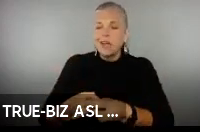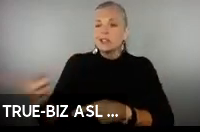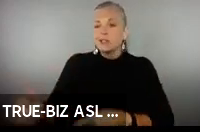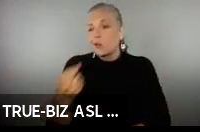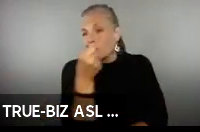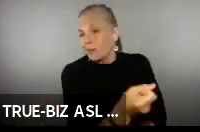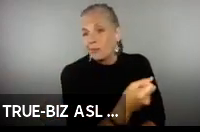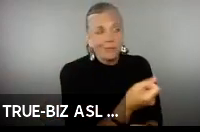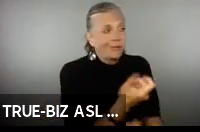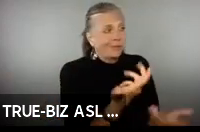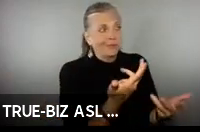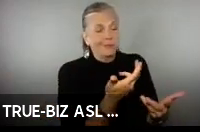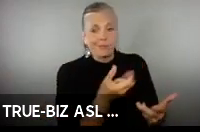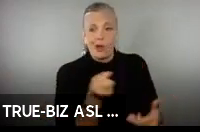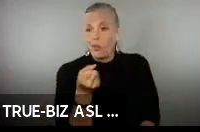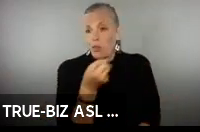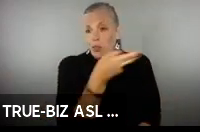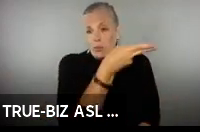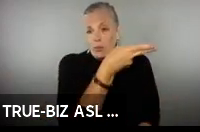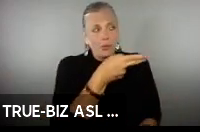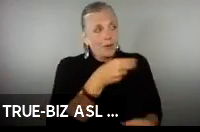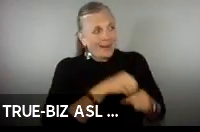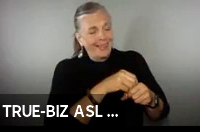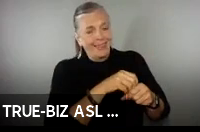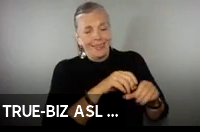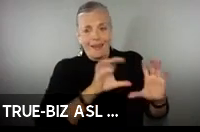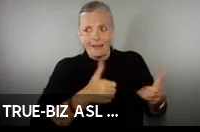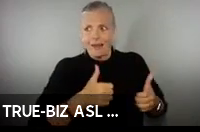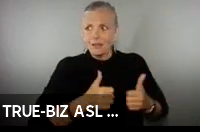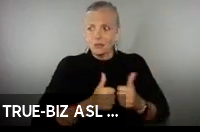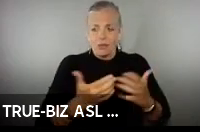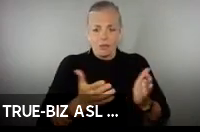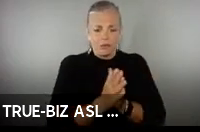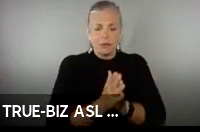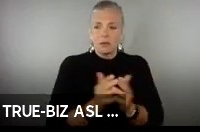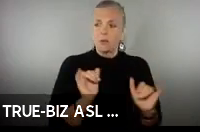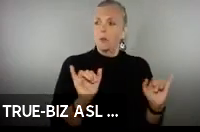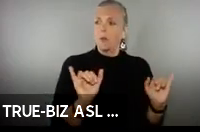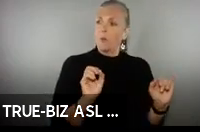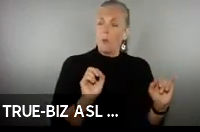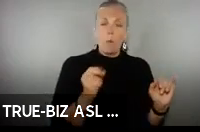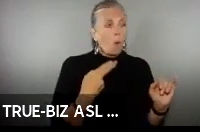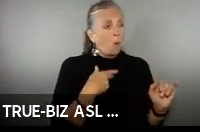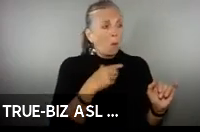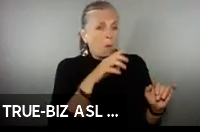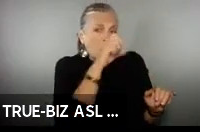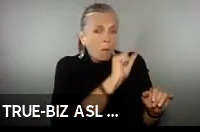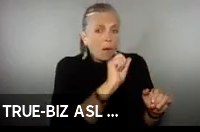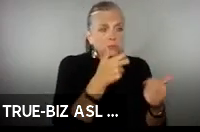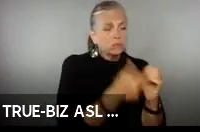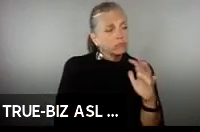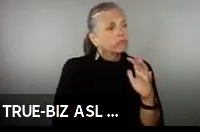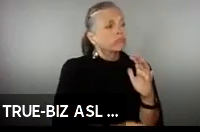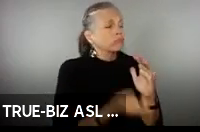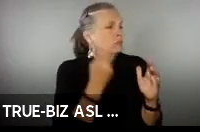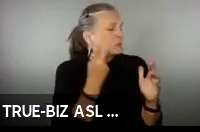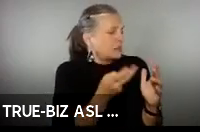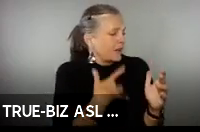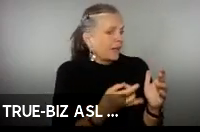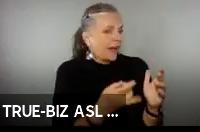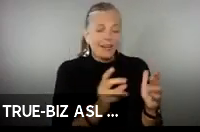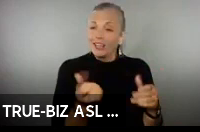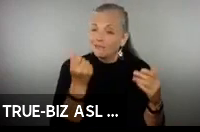theater class, without even, so I was like, oh, well, I guess I'll do this and see if I like it. And lo and behold,